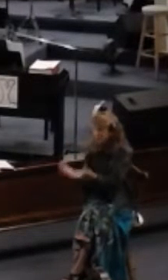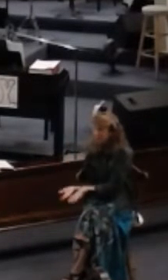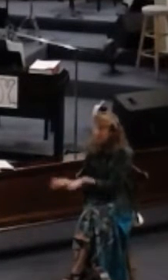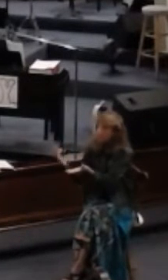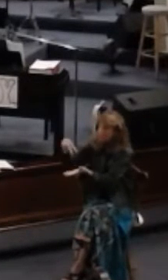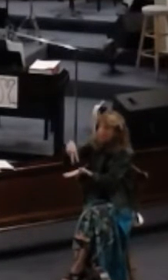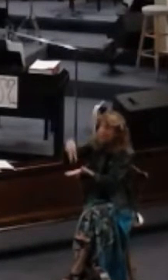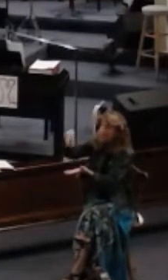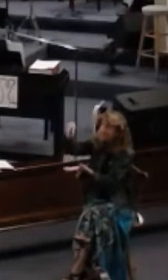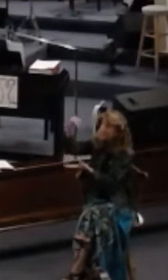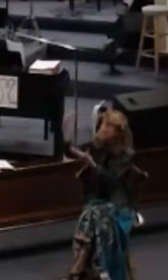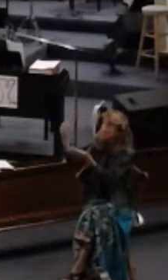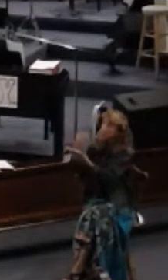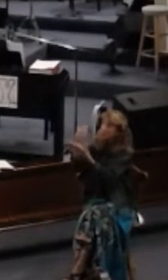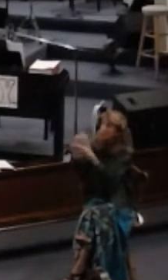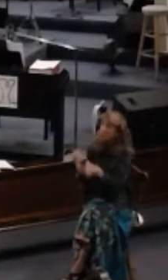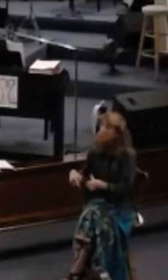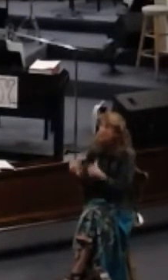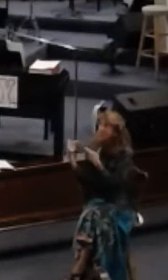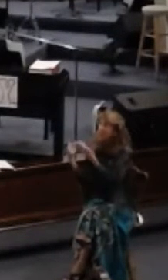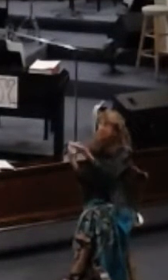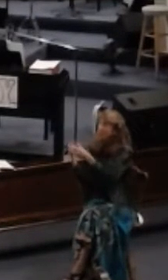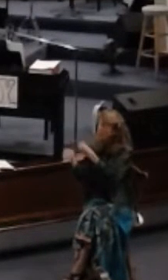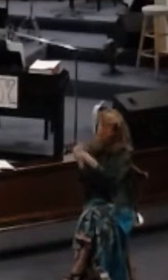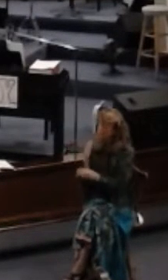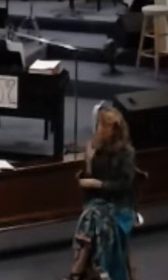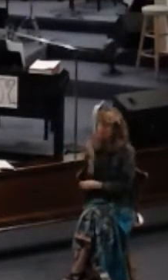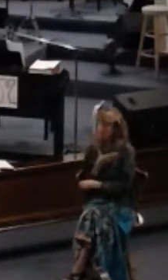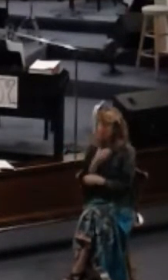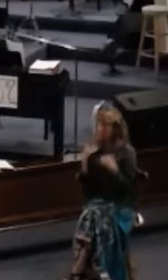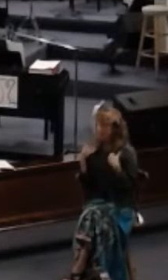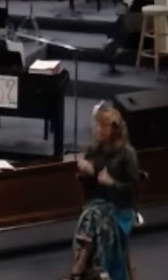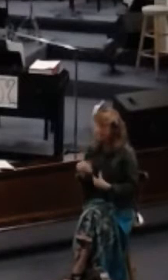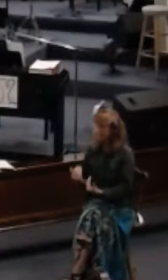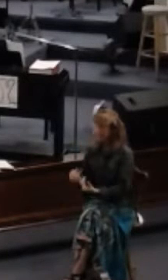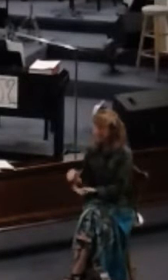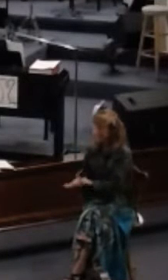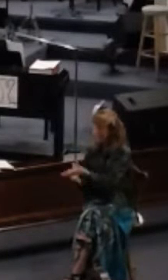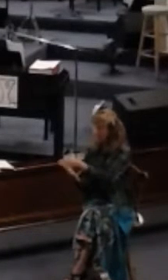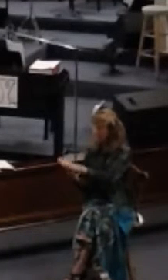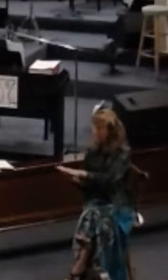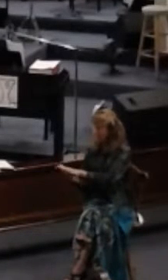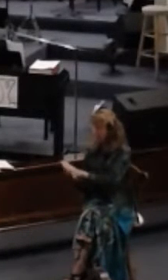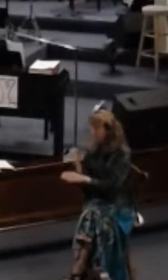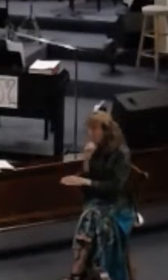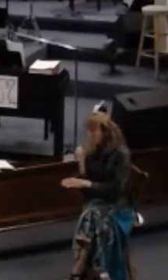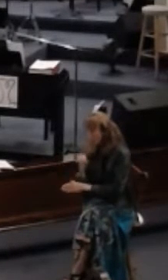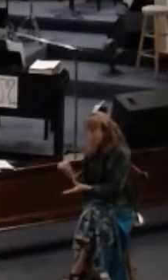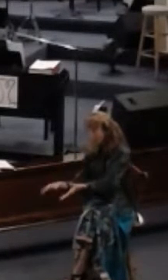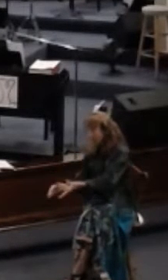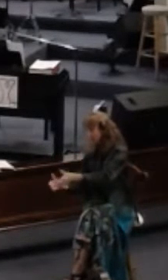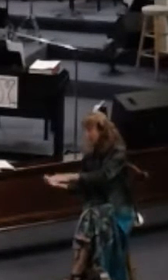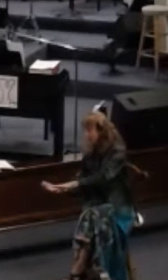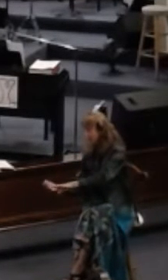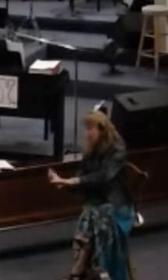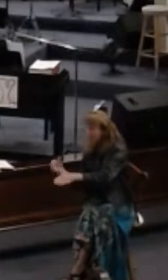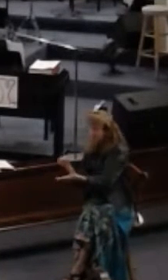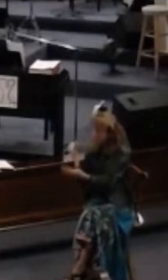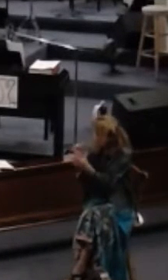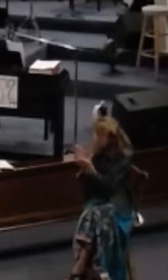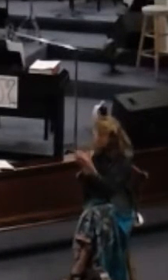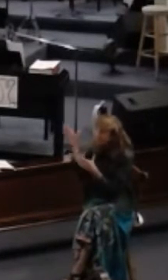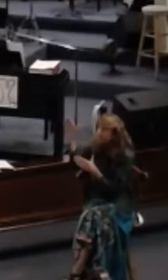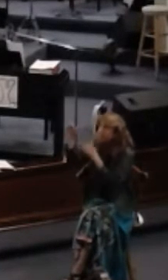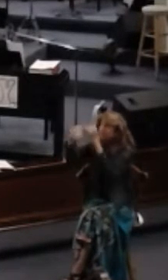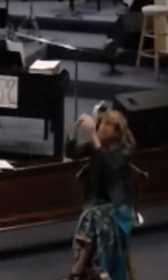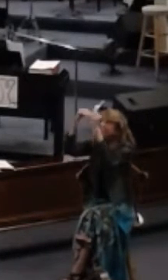to a glorious new life when this perishable body put on the imperishable and this mortal body put on immortality, and